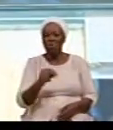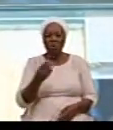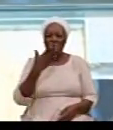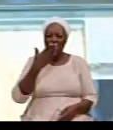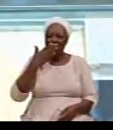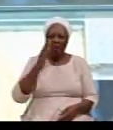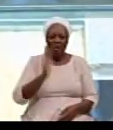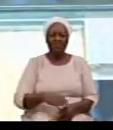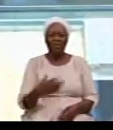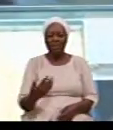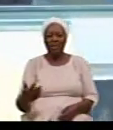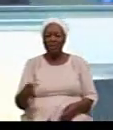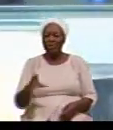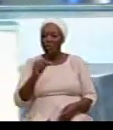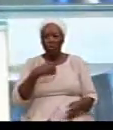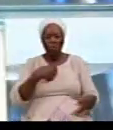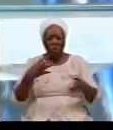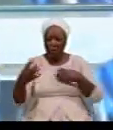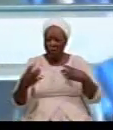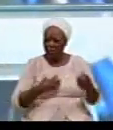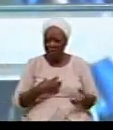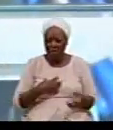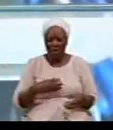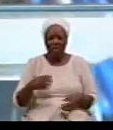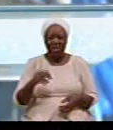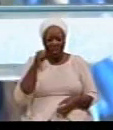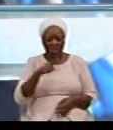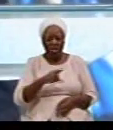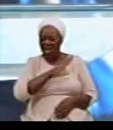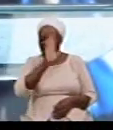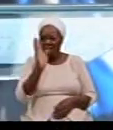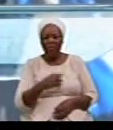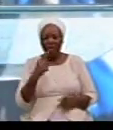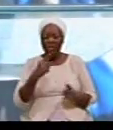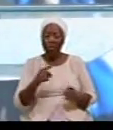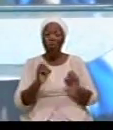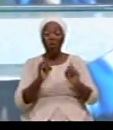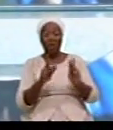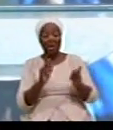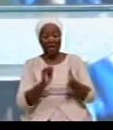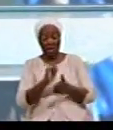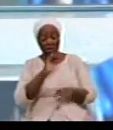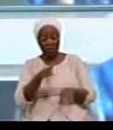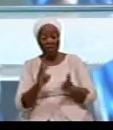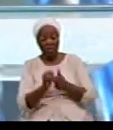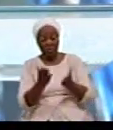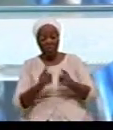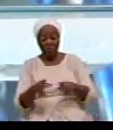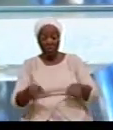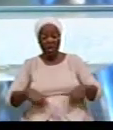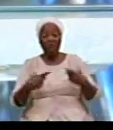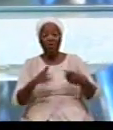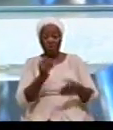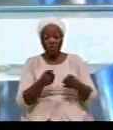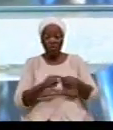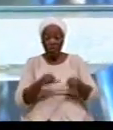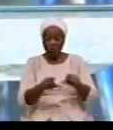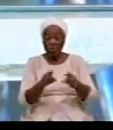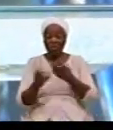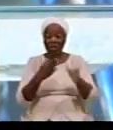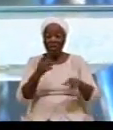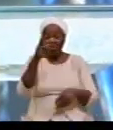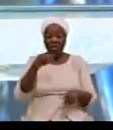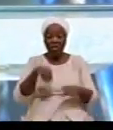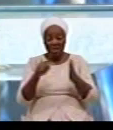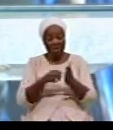complaint. She didn't say, okay, if that's the way you want to live, you want to keep serving God in this